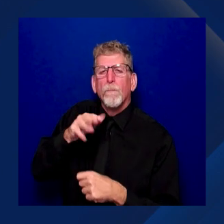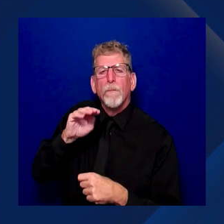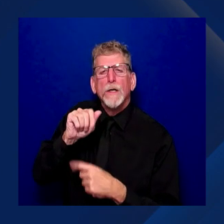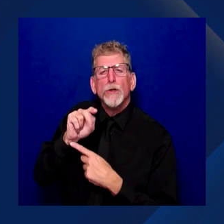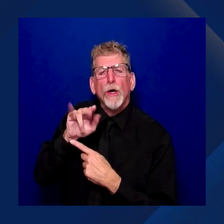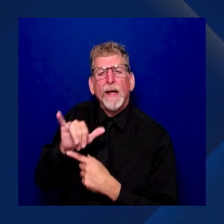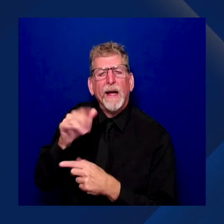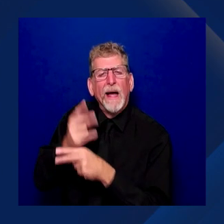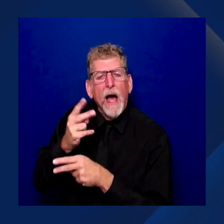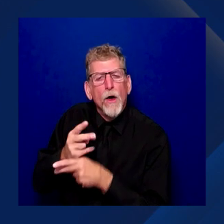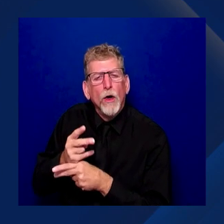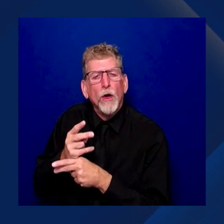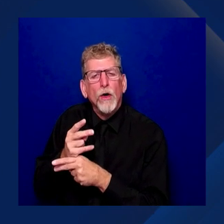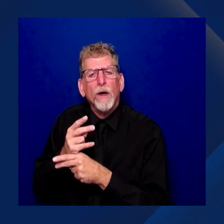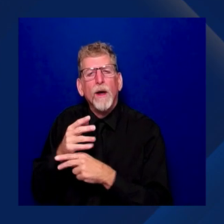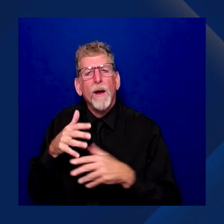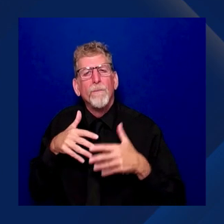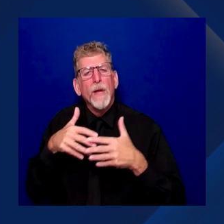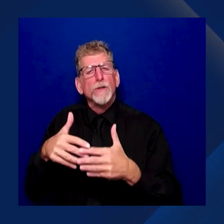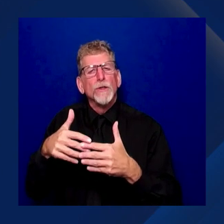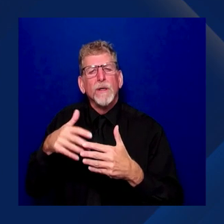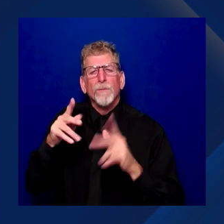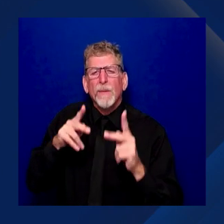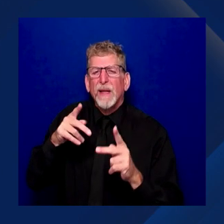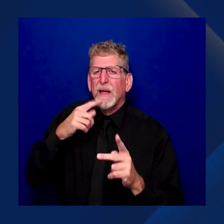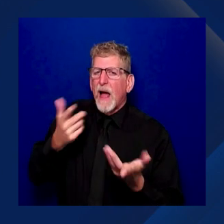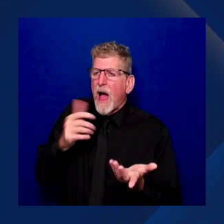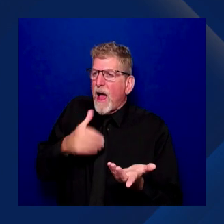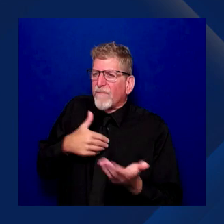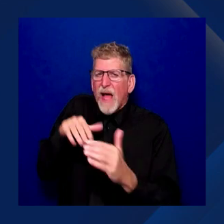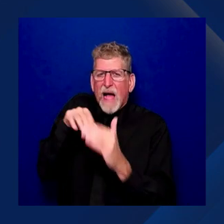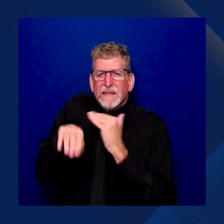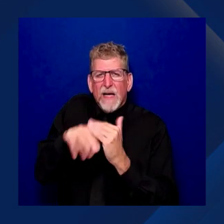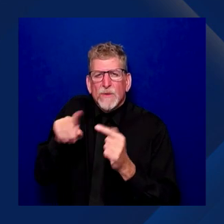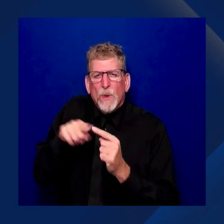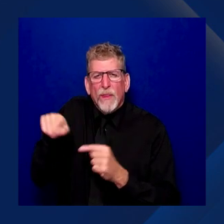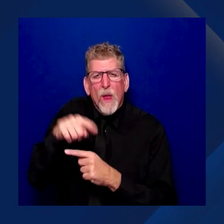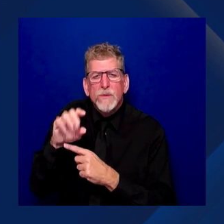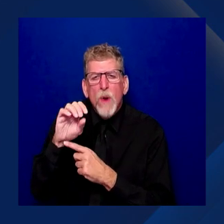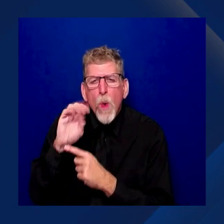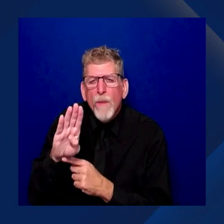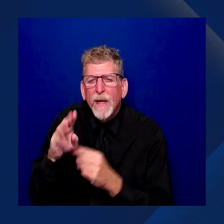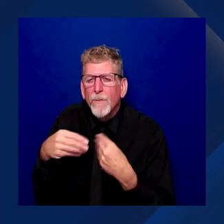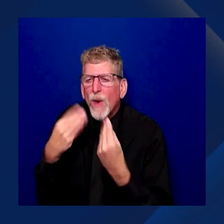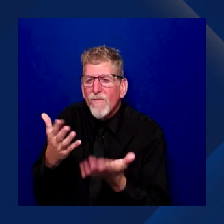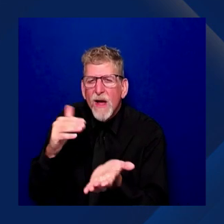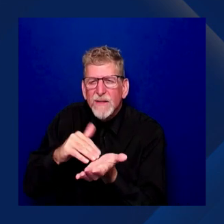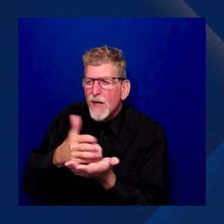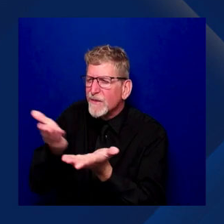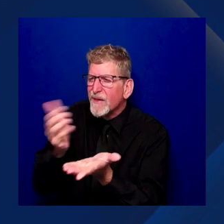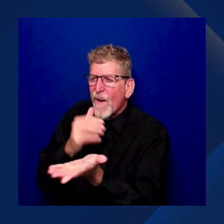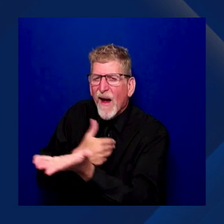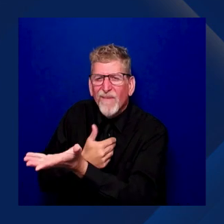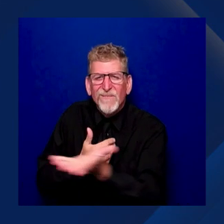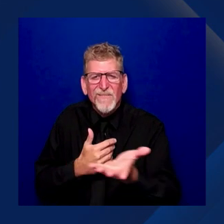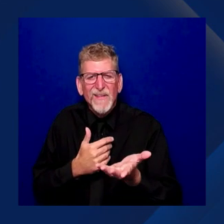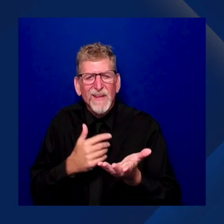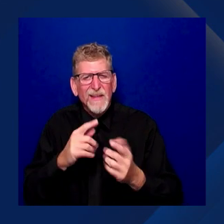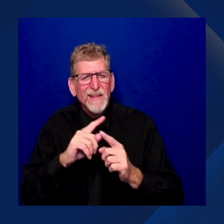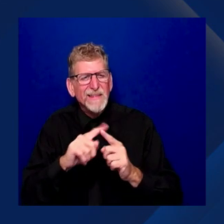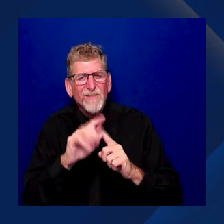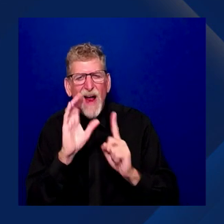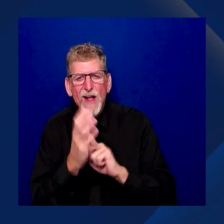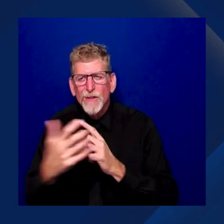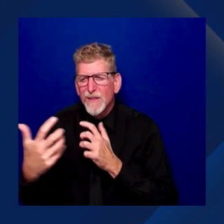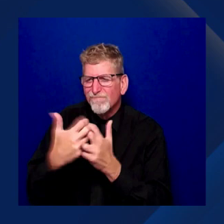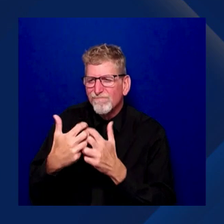obstetric providers or can't receive culturally appropriate maternity care, their risks for adverse birth